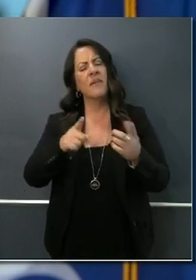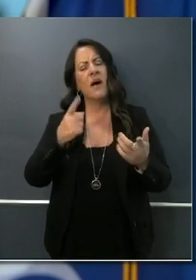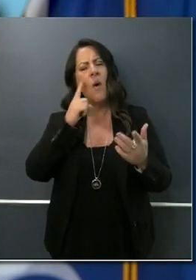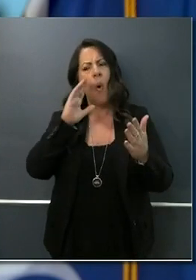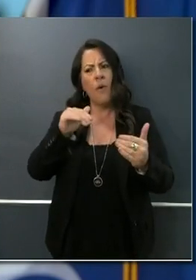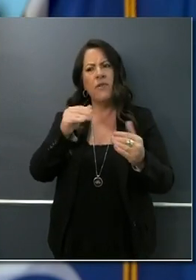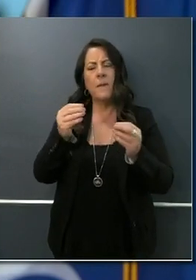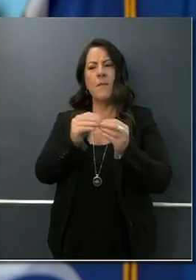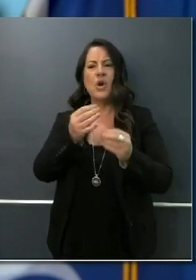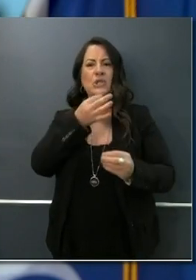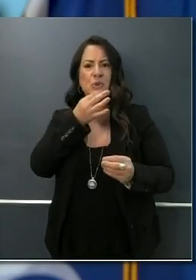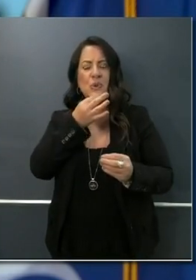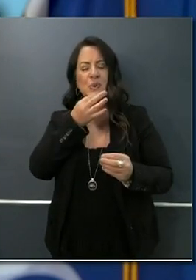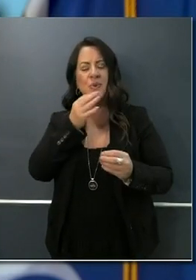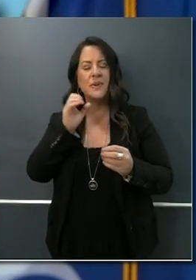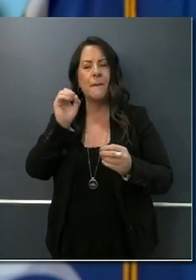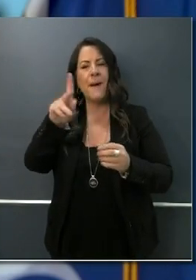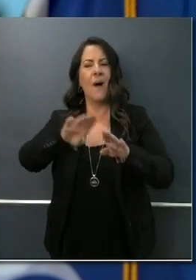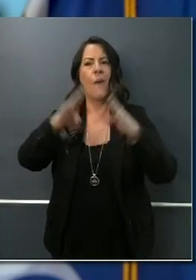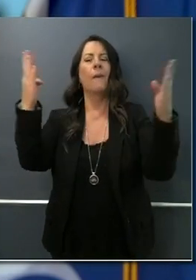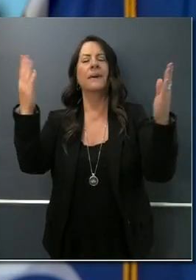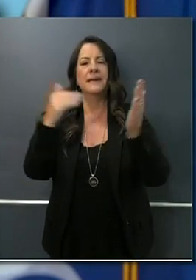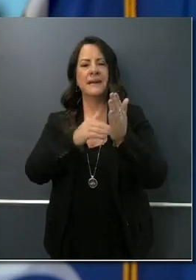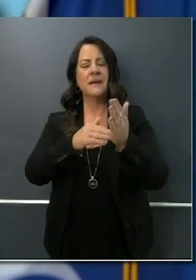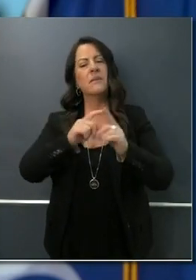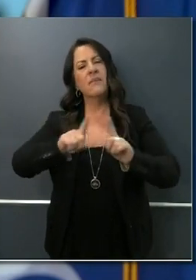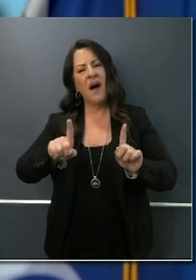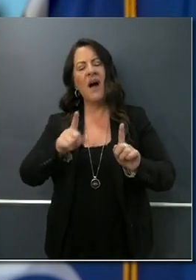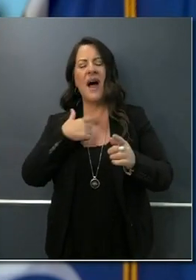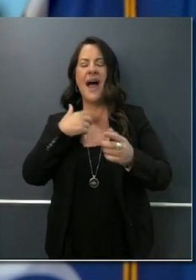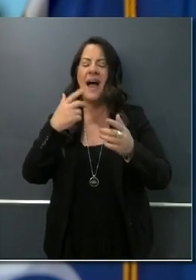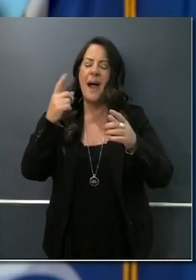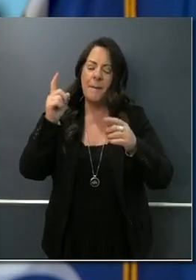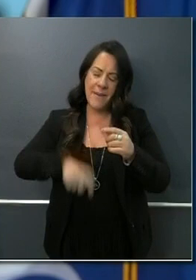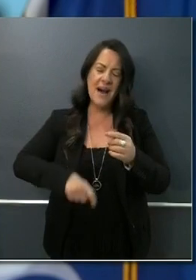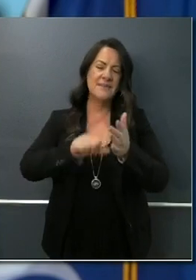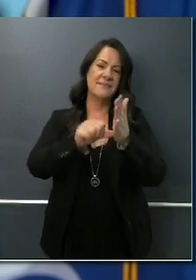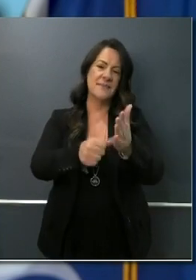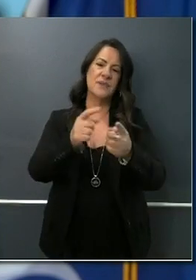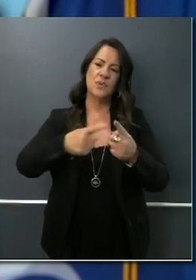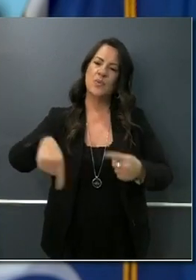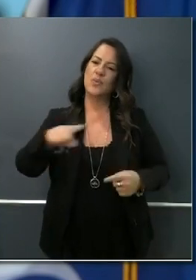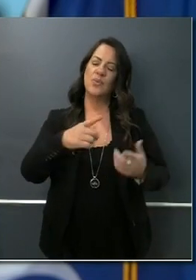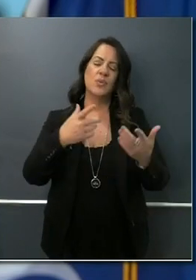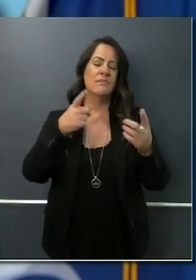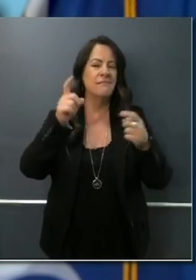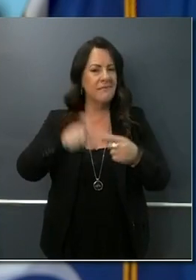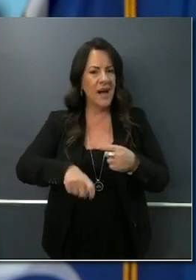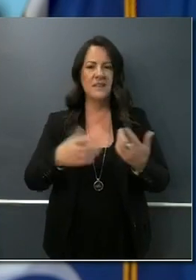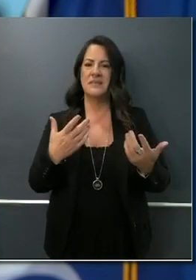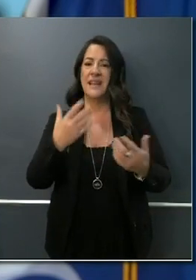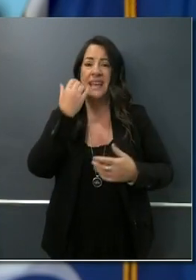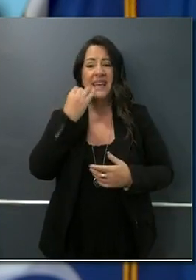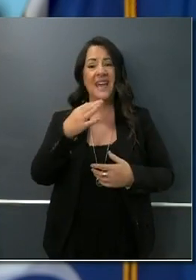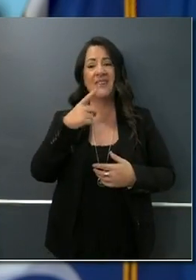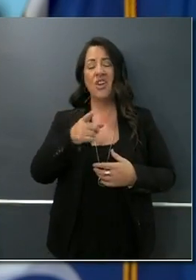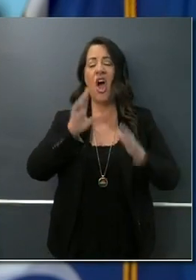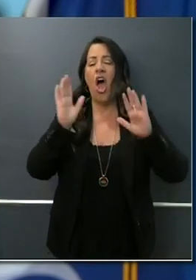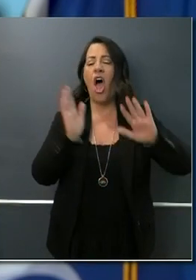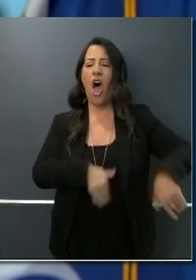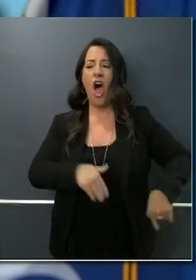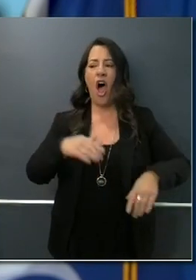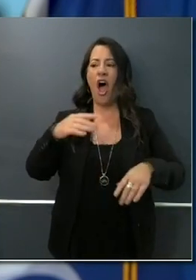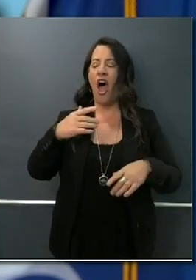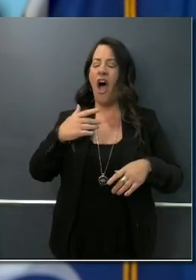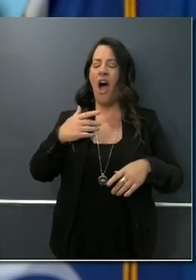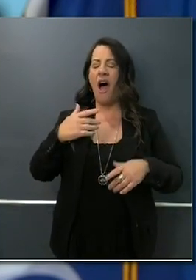sooner than later. But I cannot impress upon people more. The only thing that will set us back is our behavior. The only thing that will